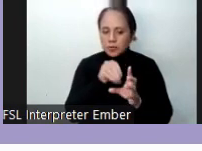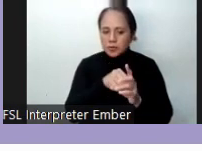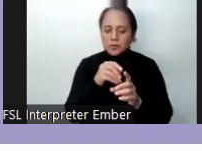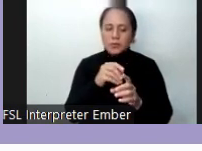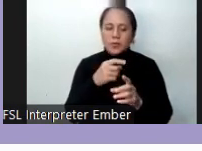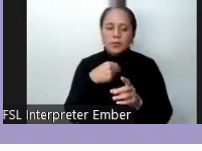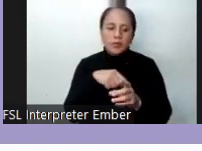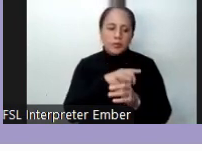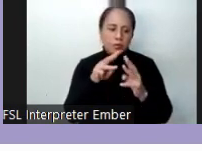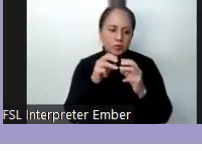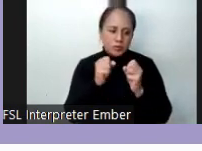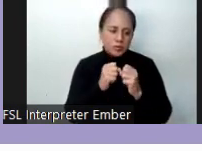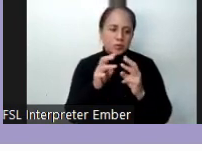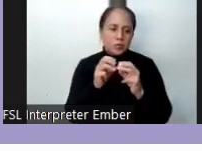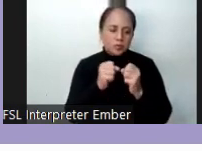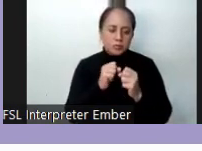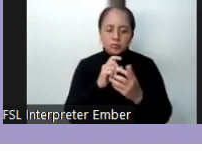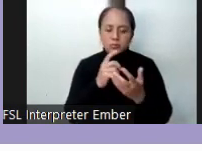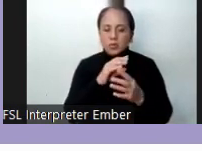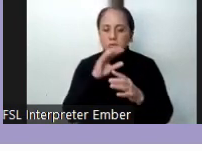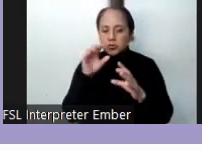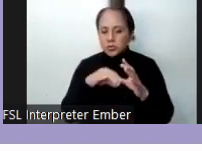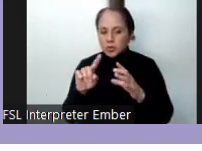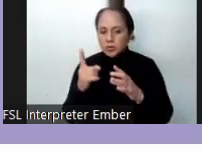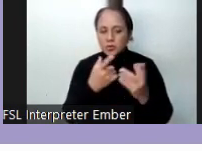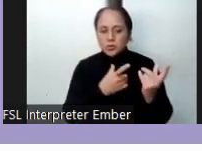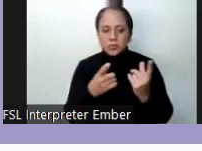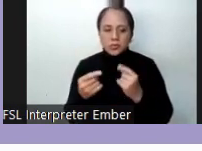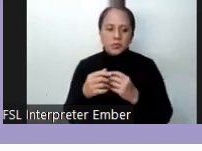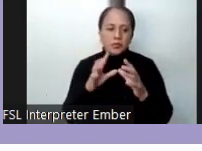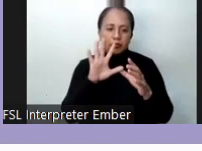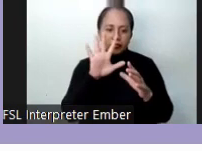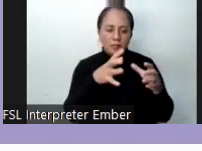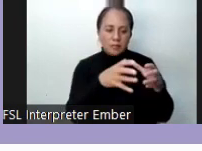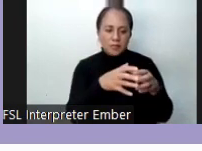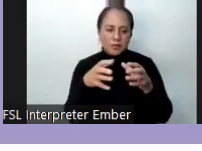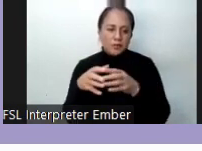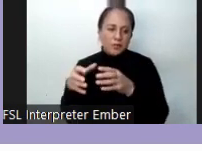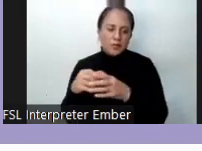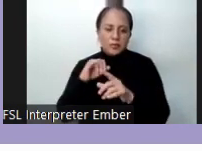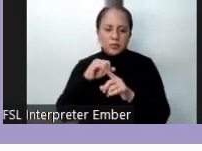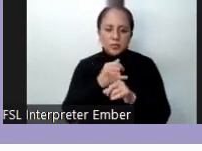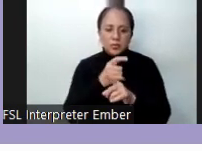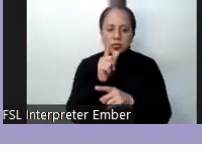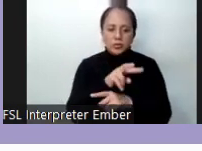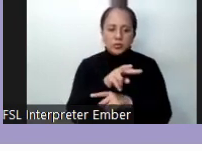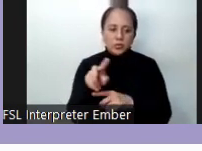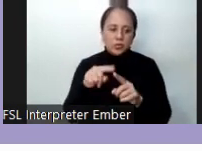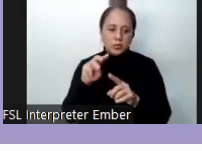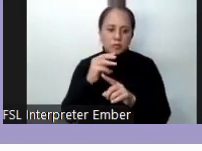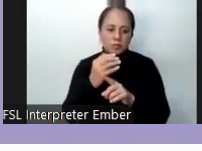workshop. The workshop was online via Zoom, which we conducted in 5 batches starting January 2022 up to